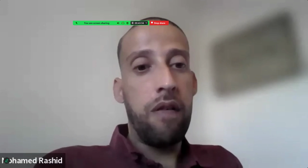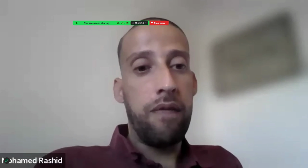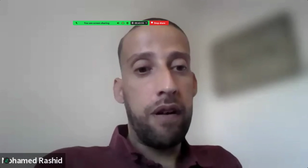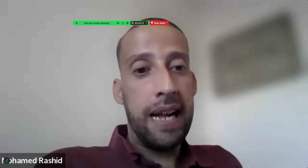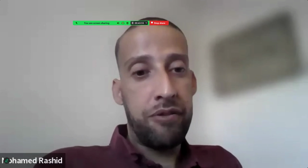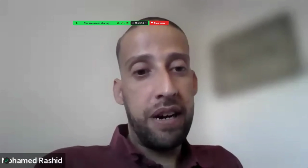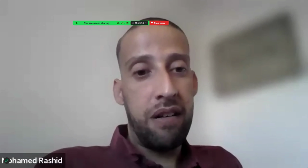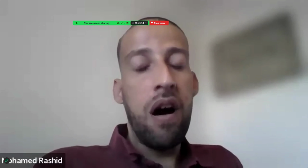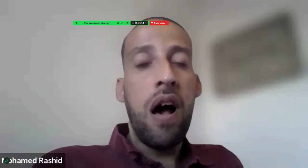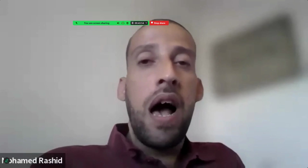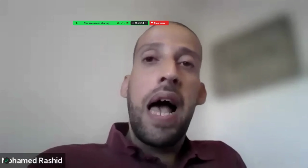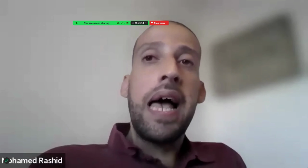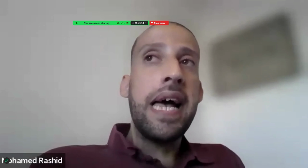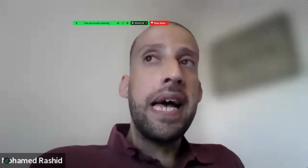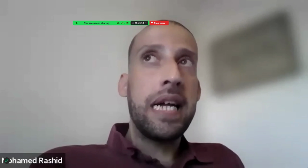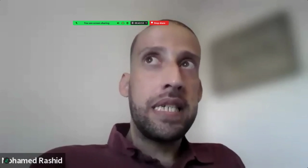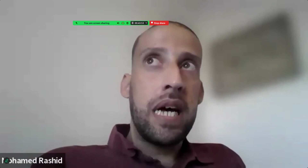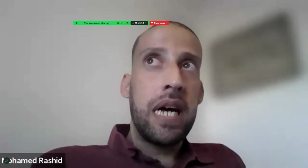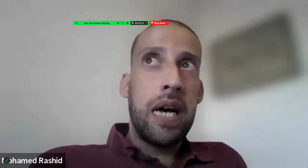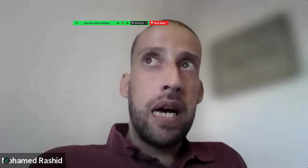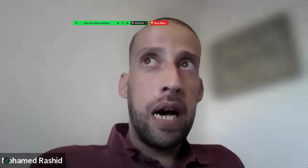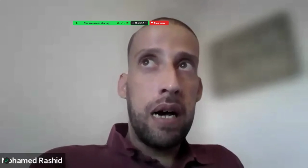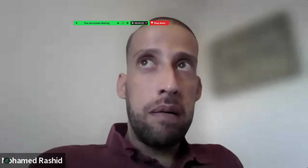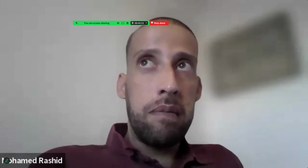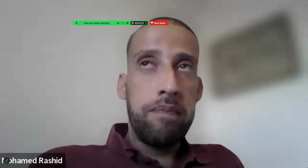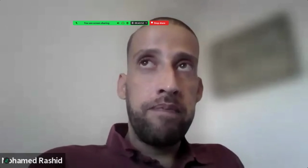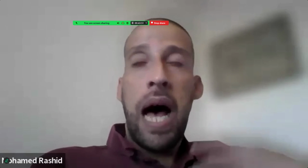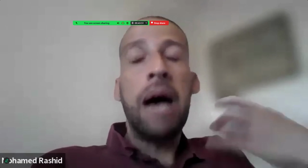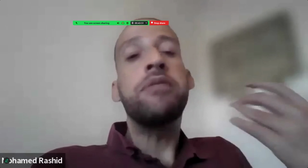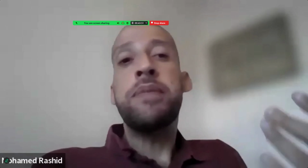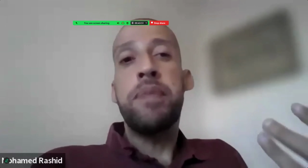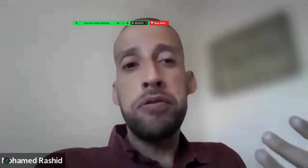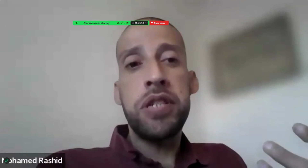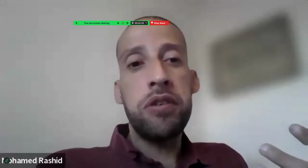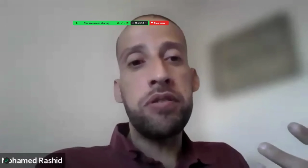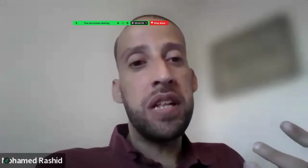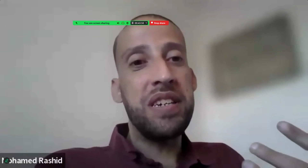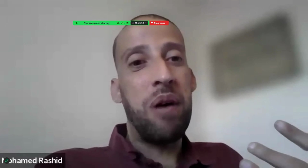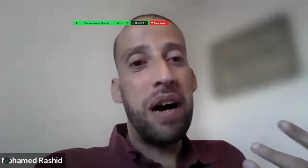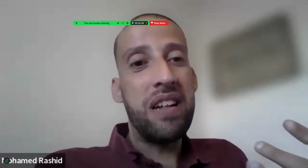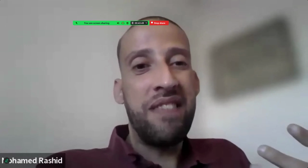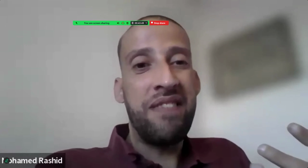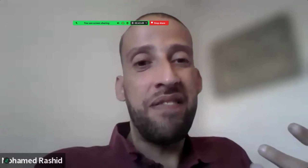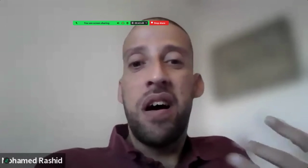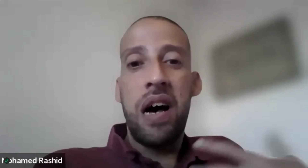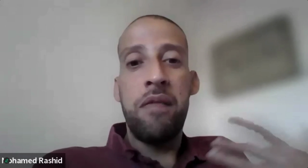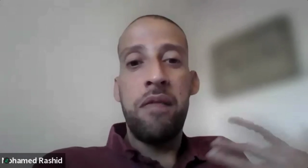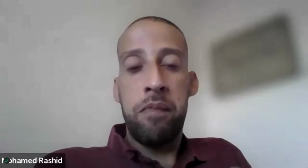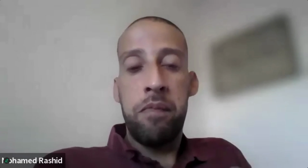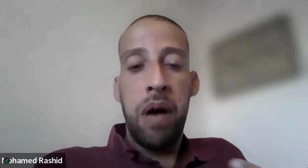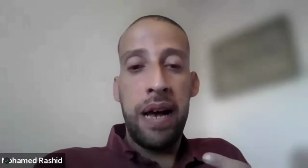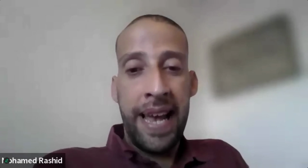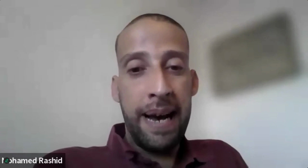interviews over at Drail, and um, I was supposed to go to the YLF